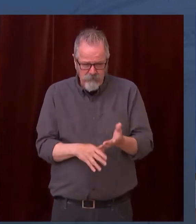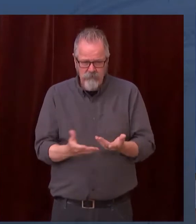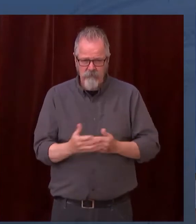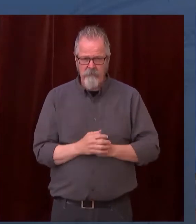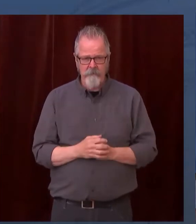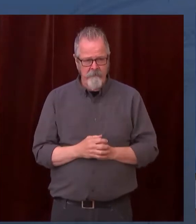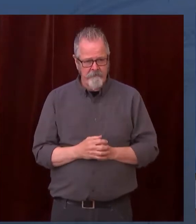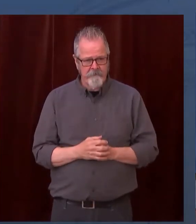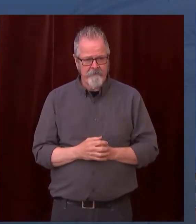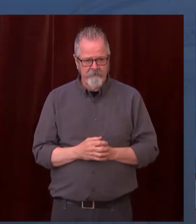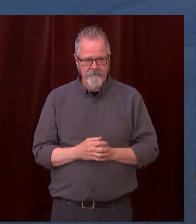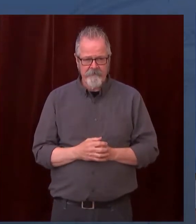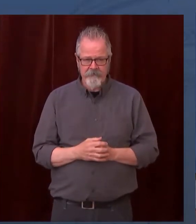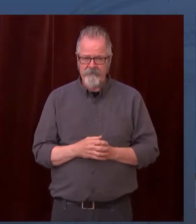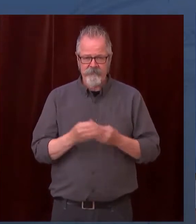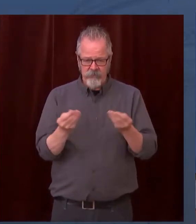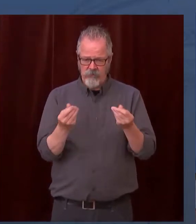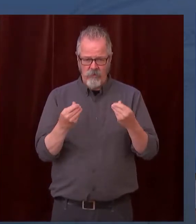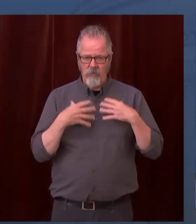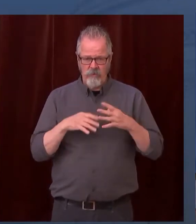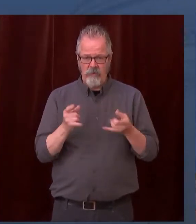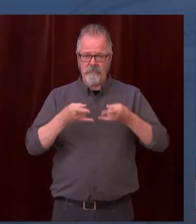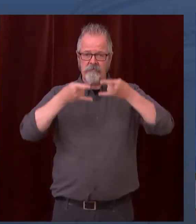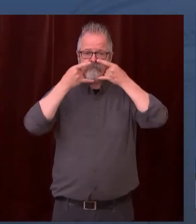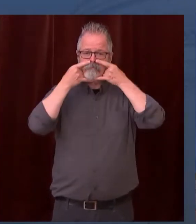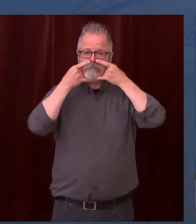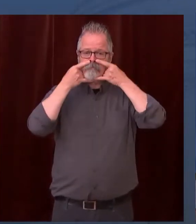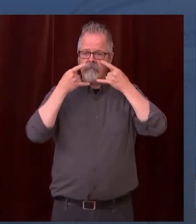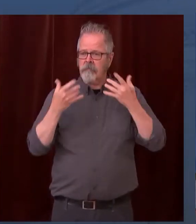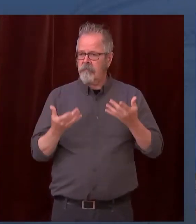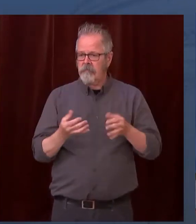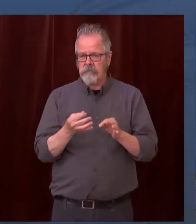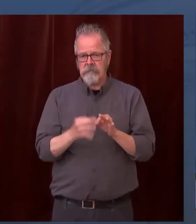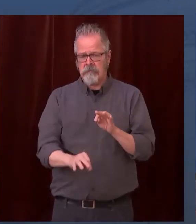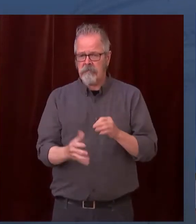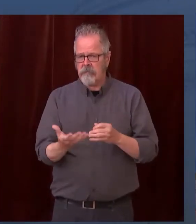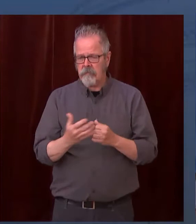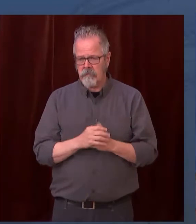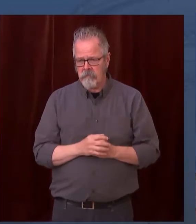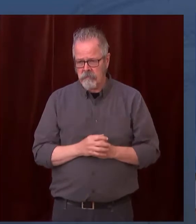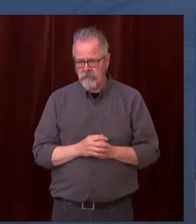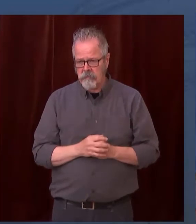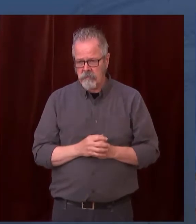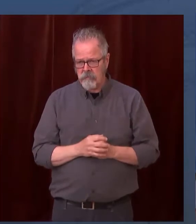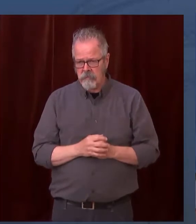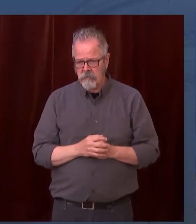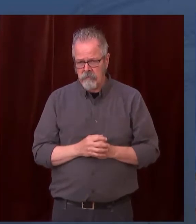does provide, when we wear it, if I were to wear a mask, it would provide me some protection.